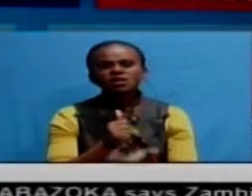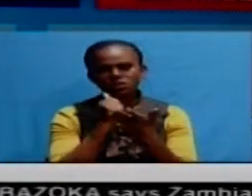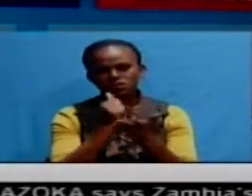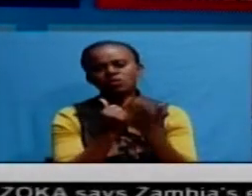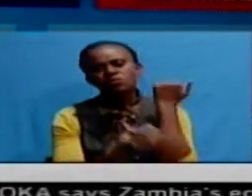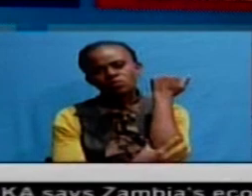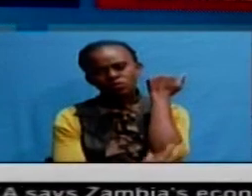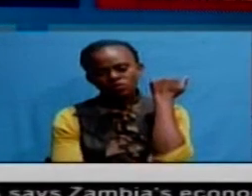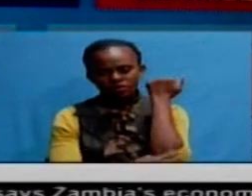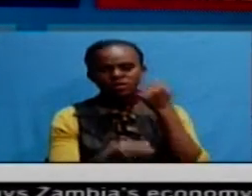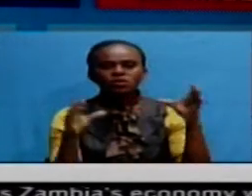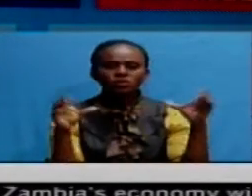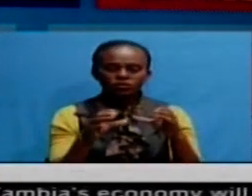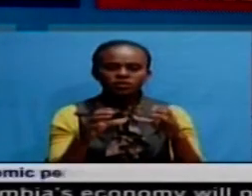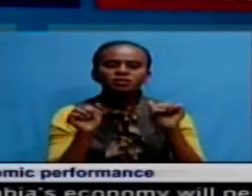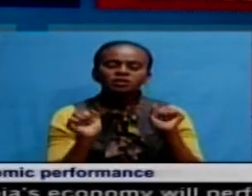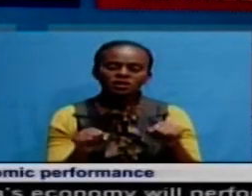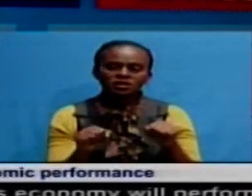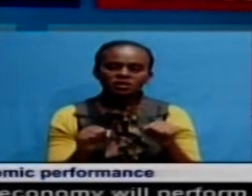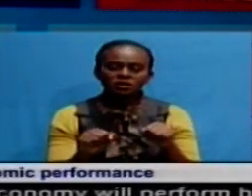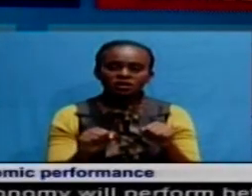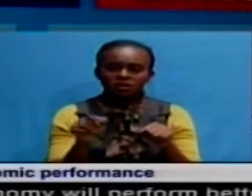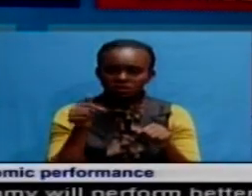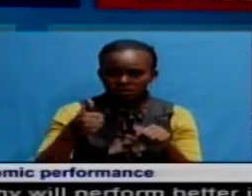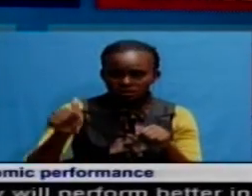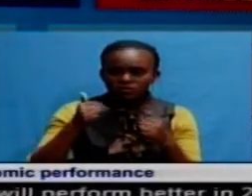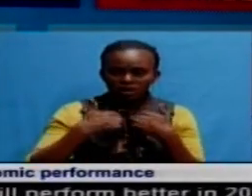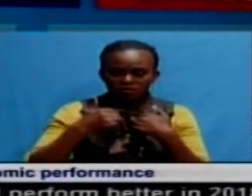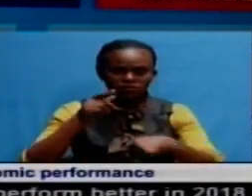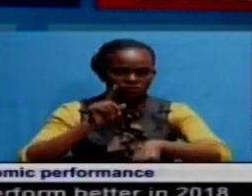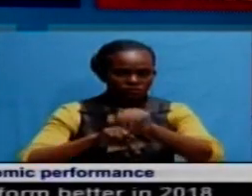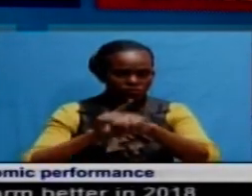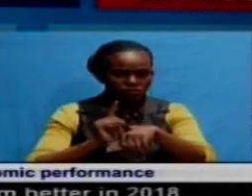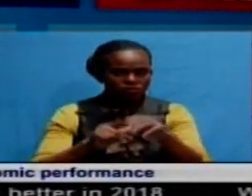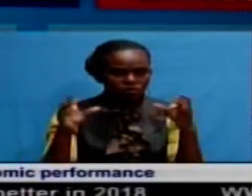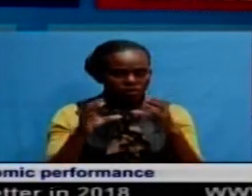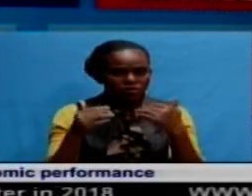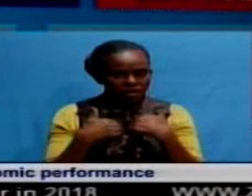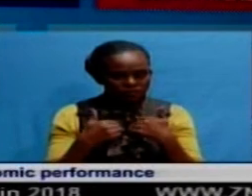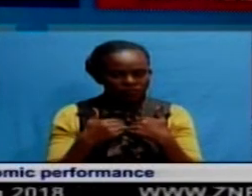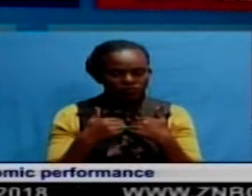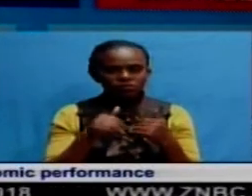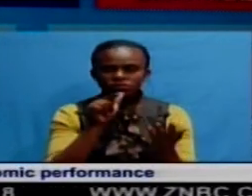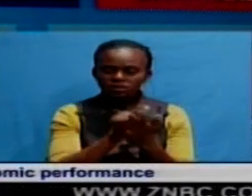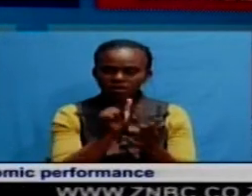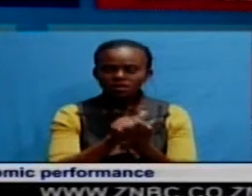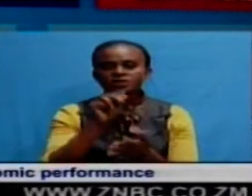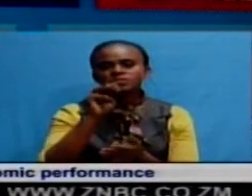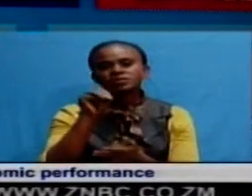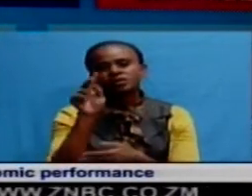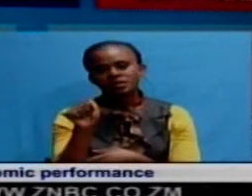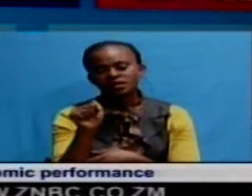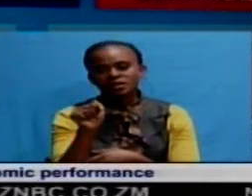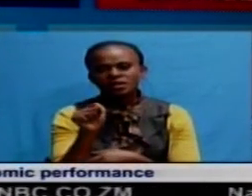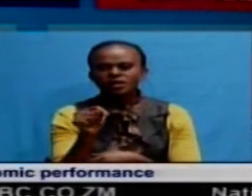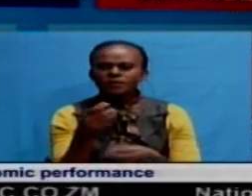poverty among the youths in the communities. Kanyamba, who owns a football youth academy known as Blue Bullets in Lusaka's Mtendere township,